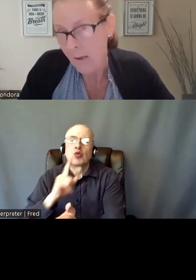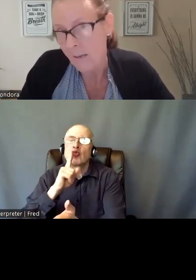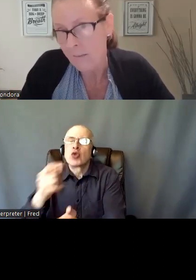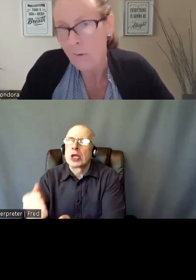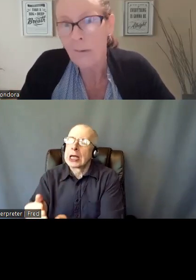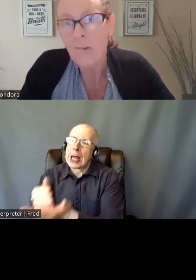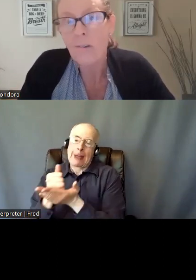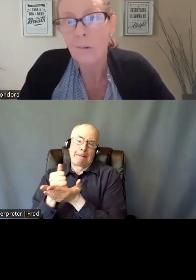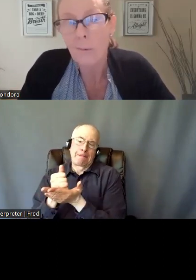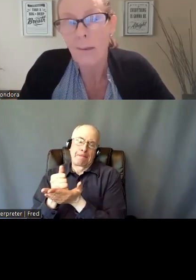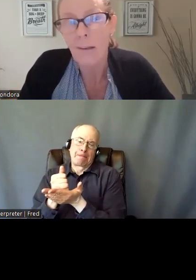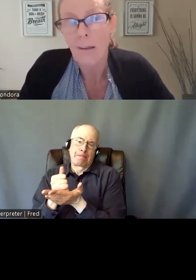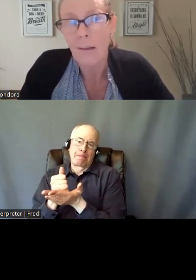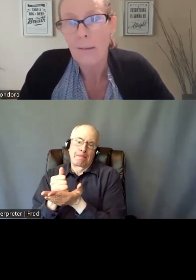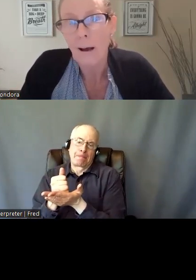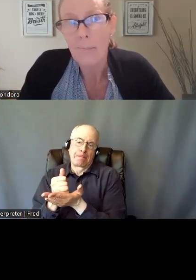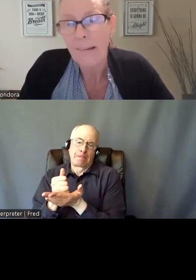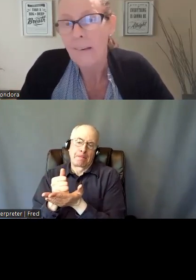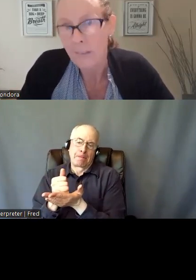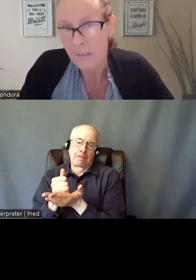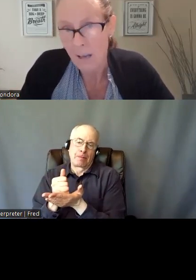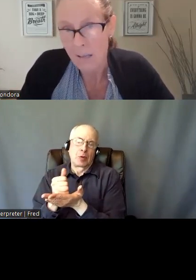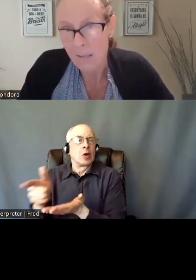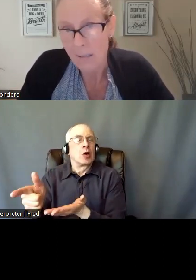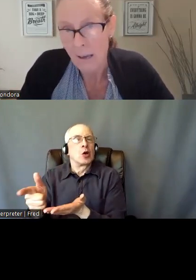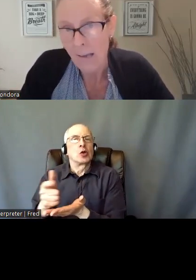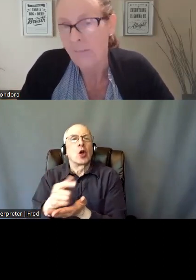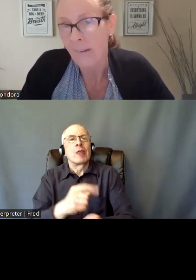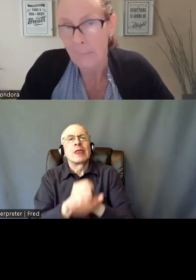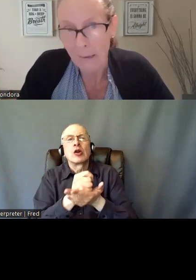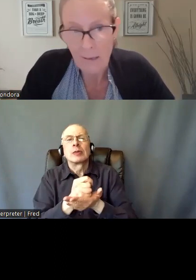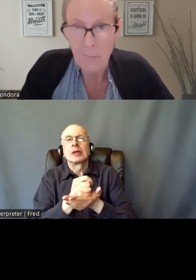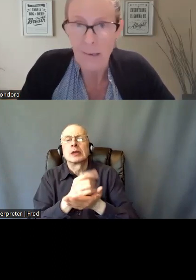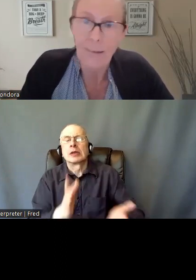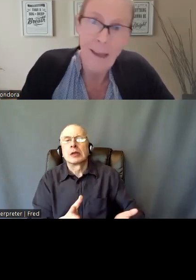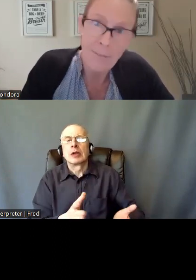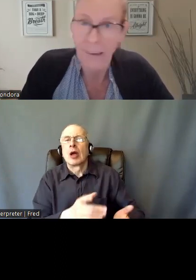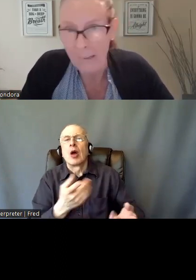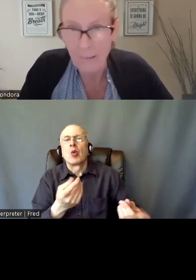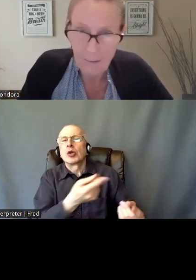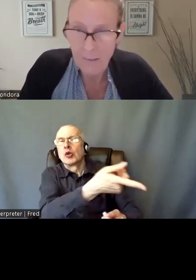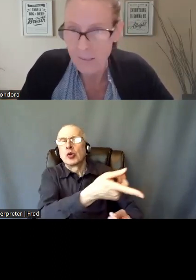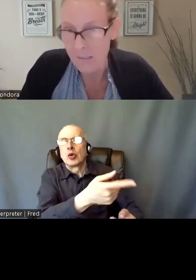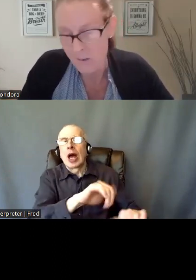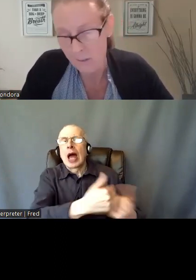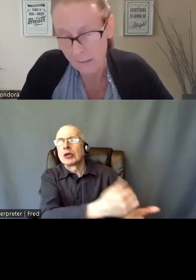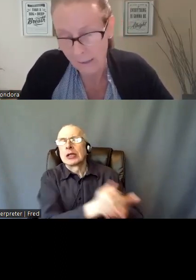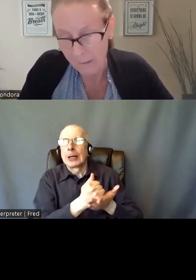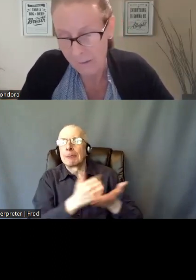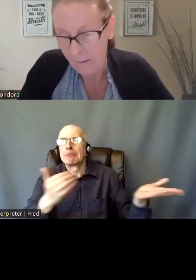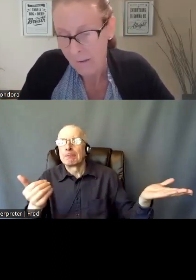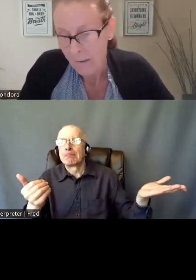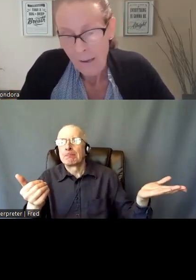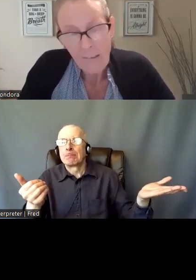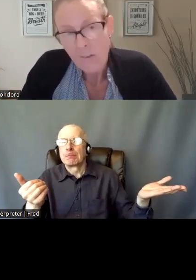this process. So what did she do that made a difference to us as a family as we navigated this decision